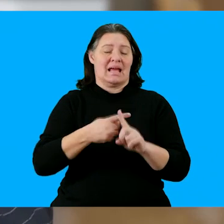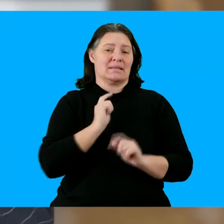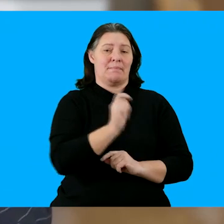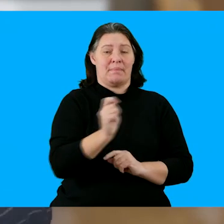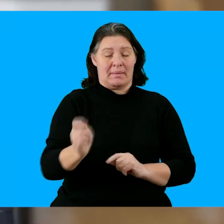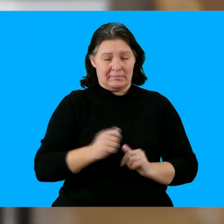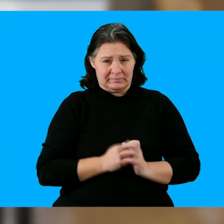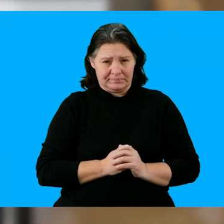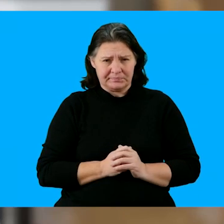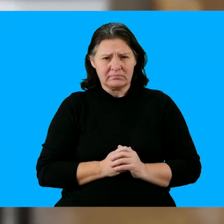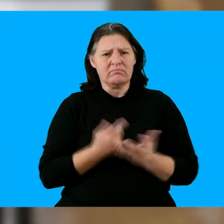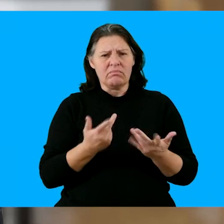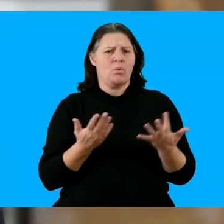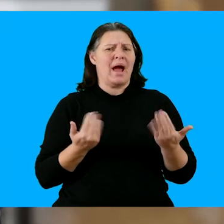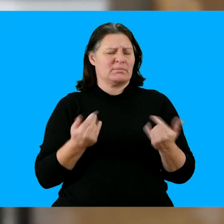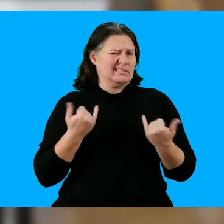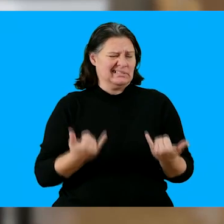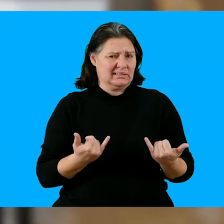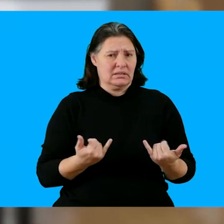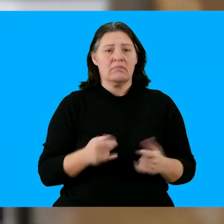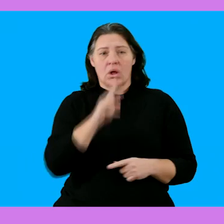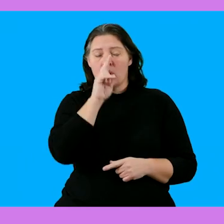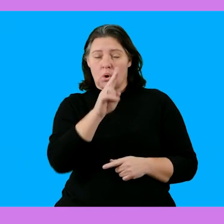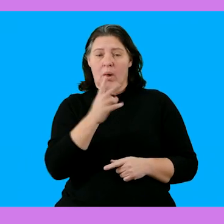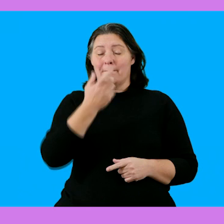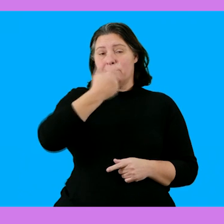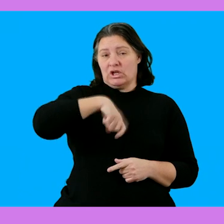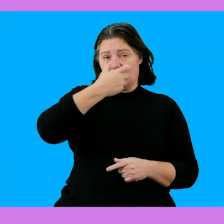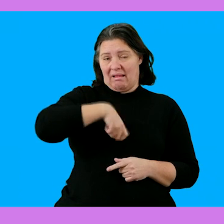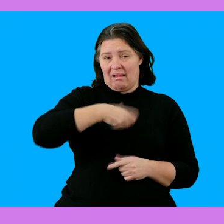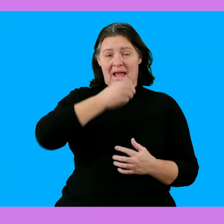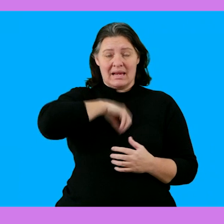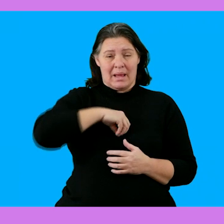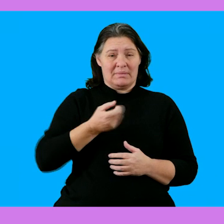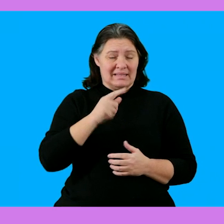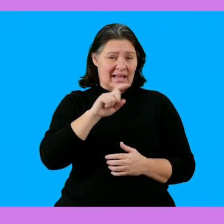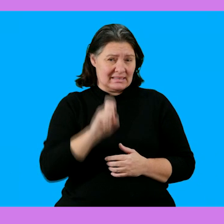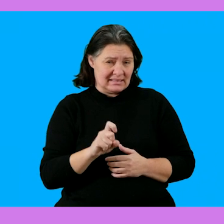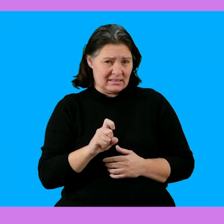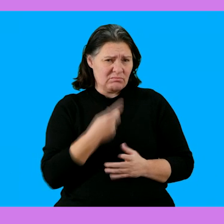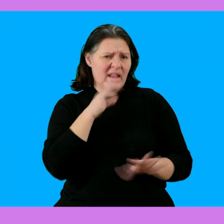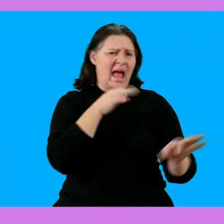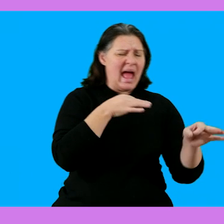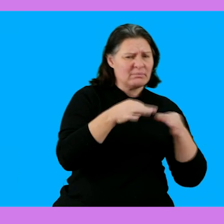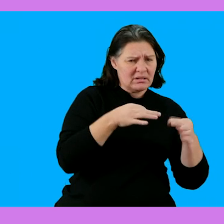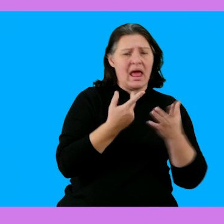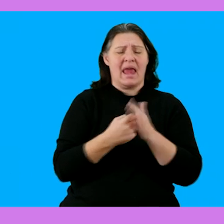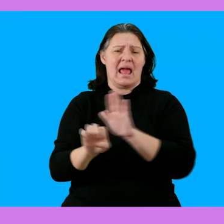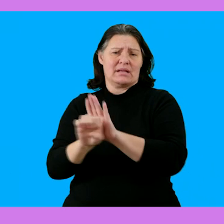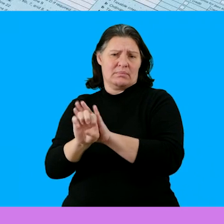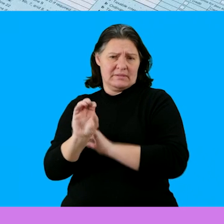so this is more or less what we can expect, right? So we look at personal income tax. There'll be some explanation as well as